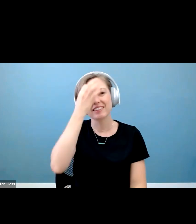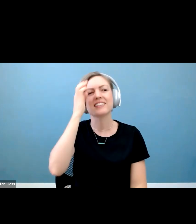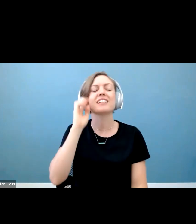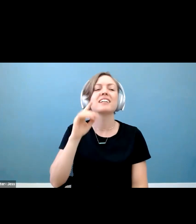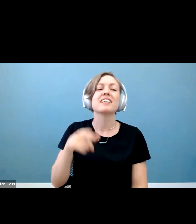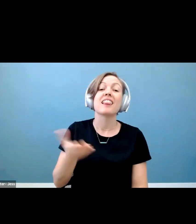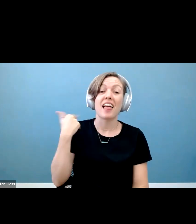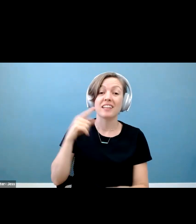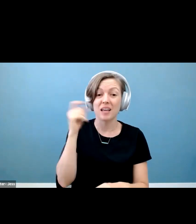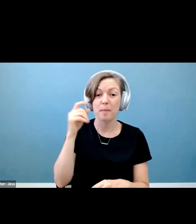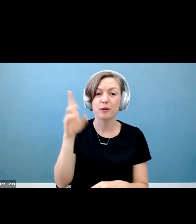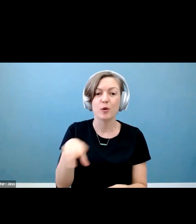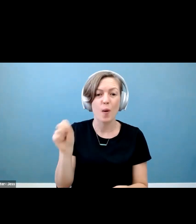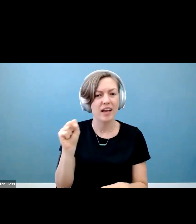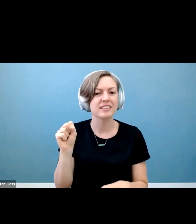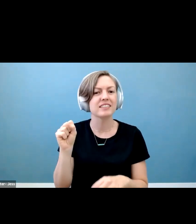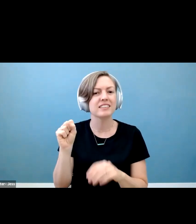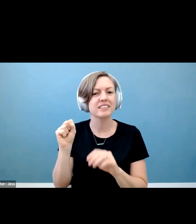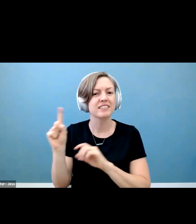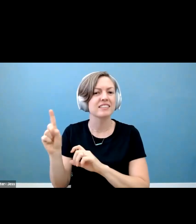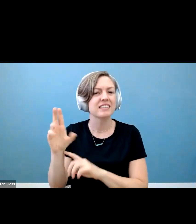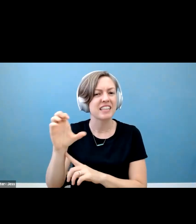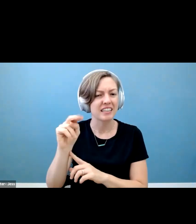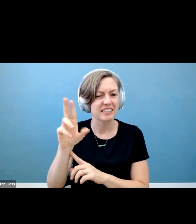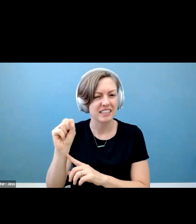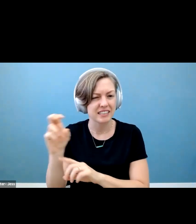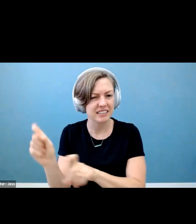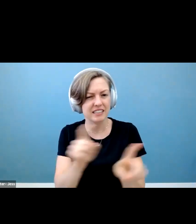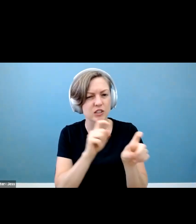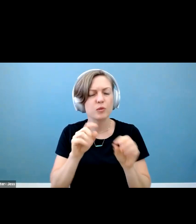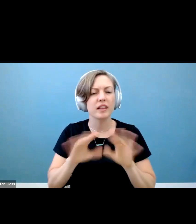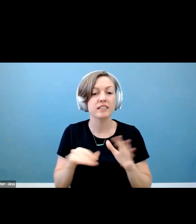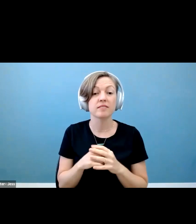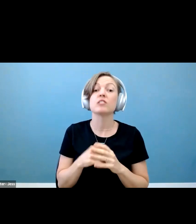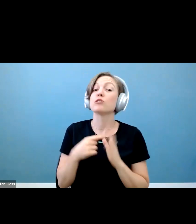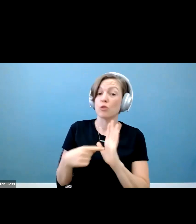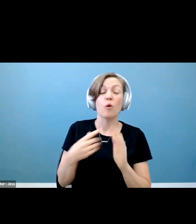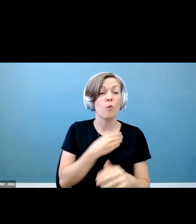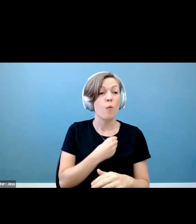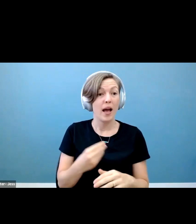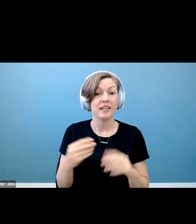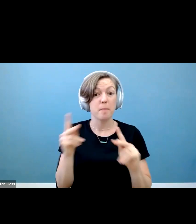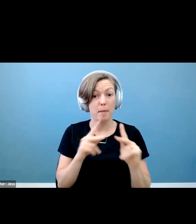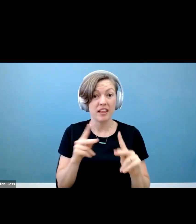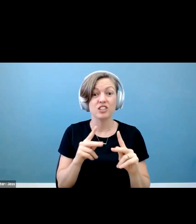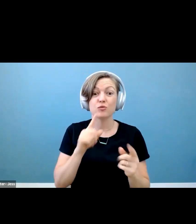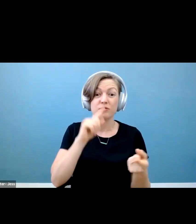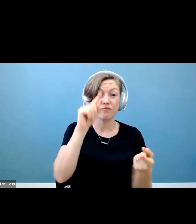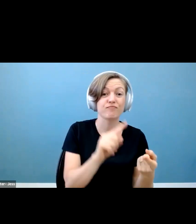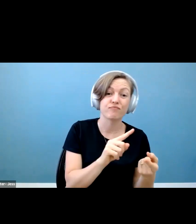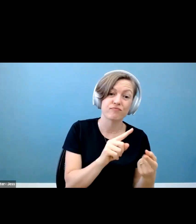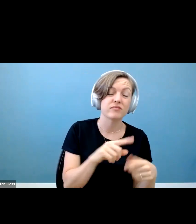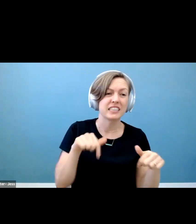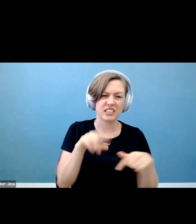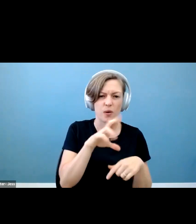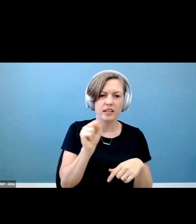Last summer, the US Census was released. It showed that the white population in the US is in decline, or more accurately,